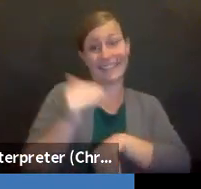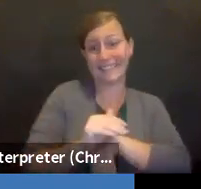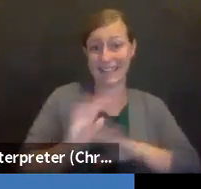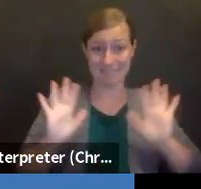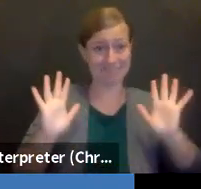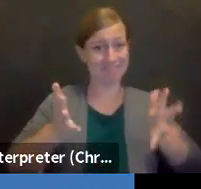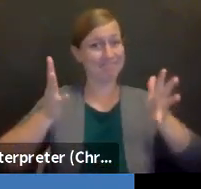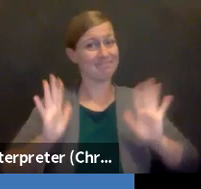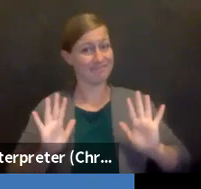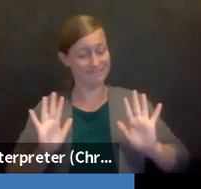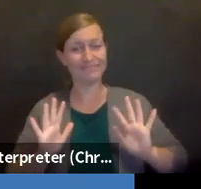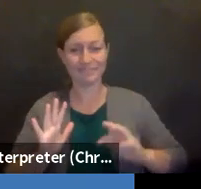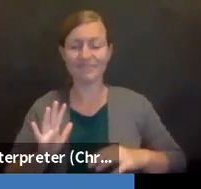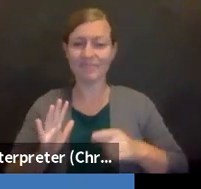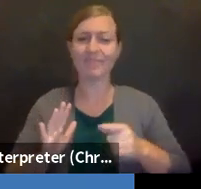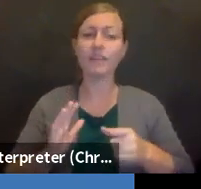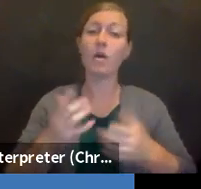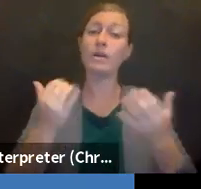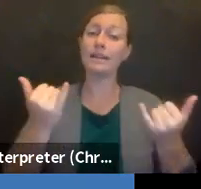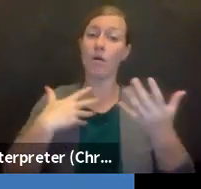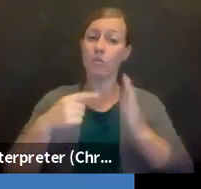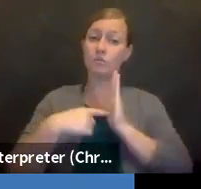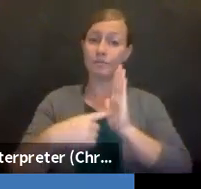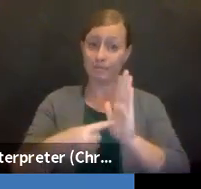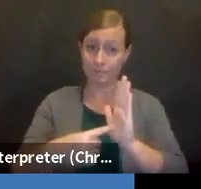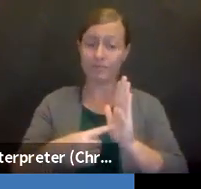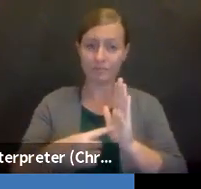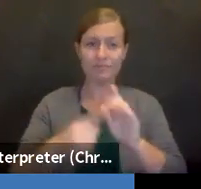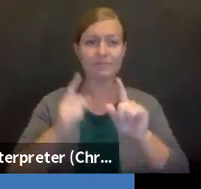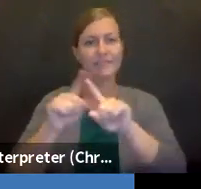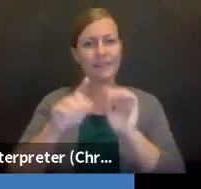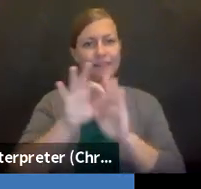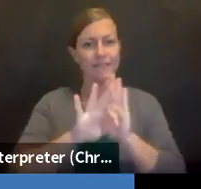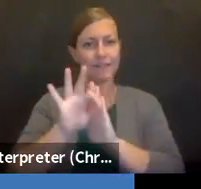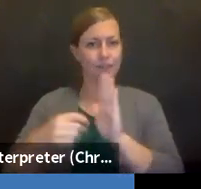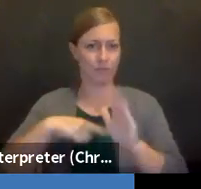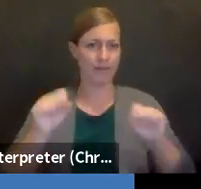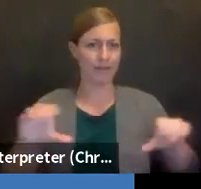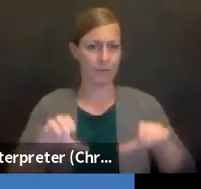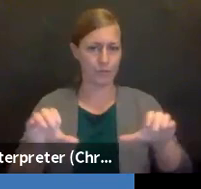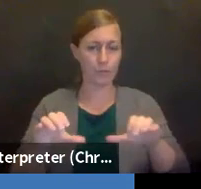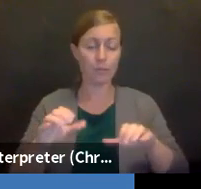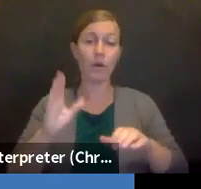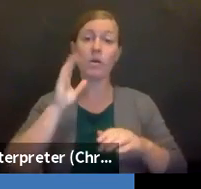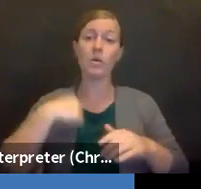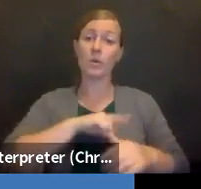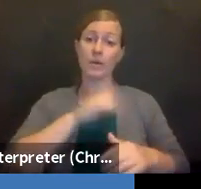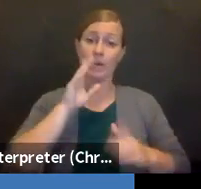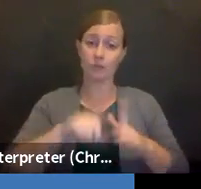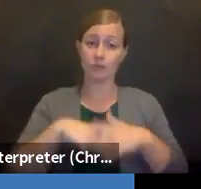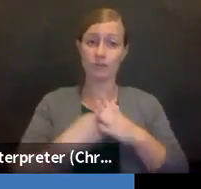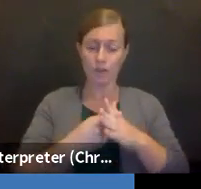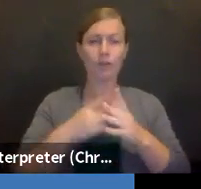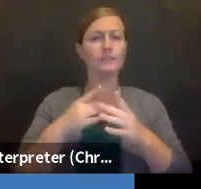And so I wanted to just demonstrate now the features that we can do. And we're going to start with the